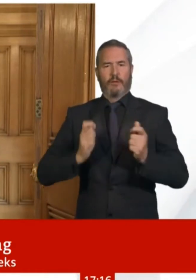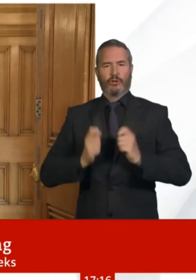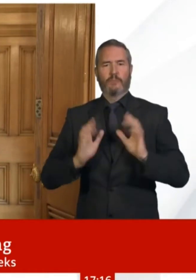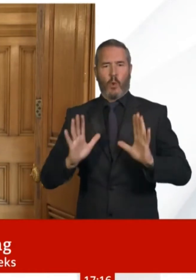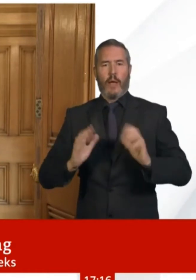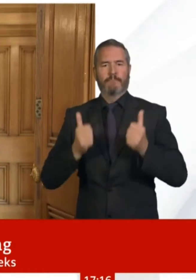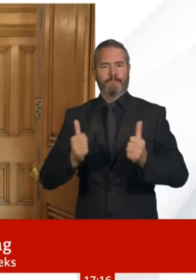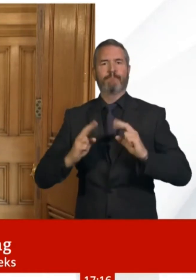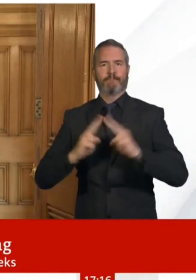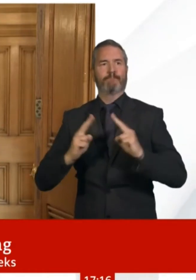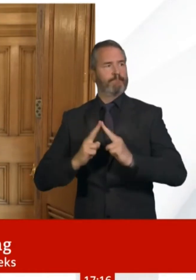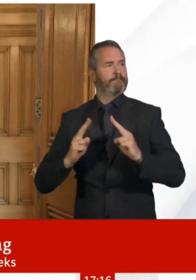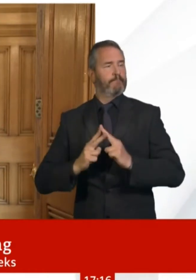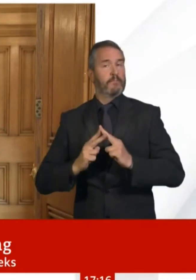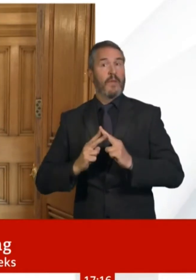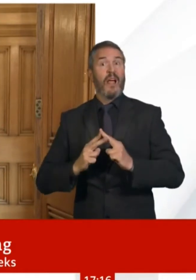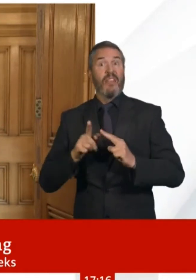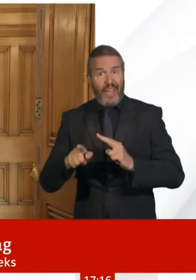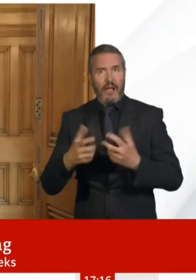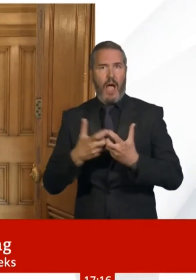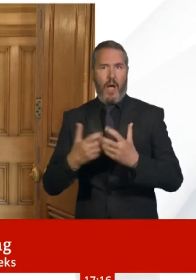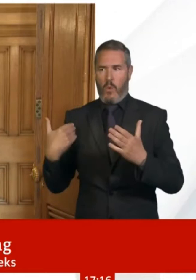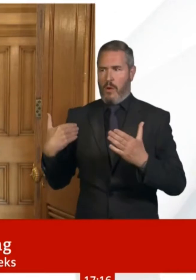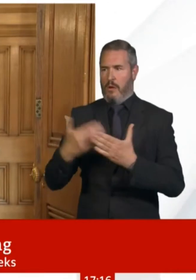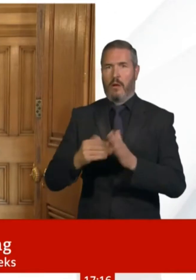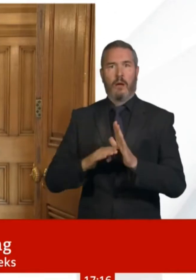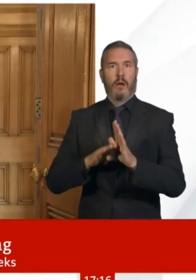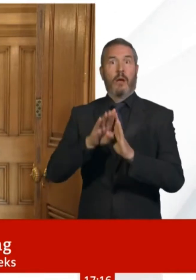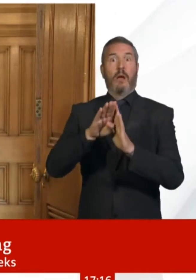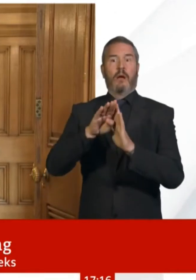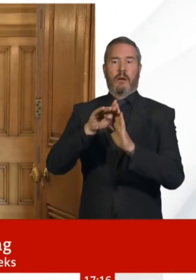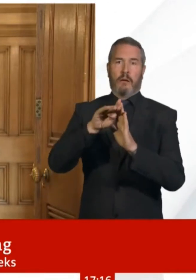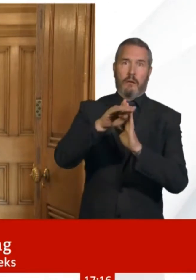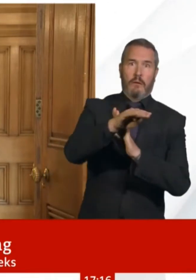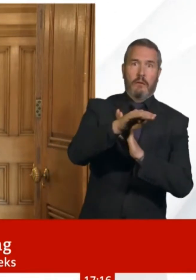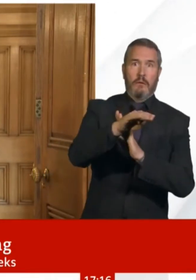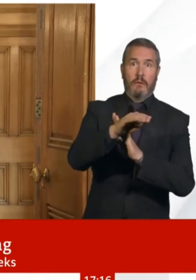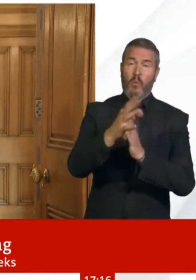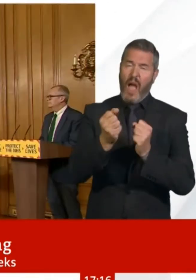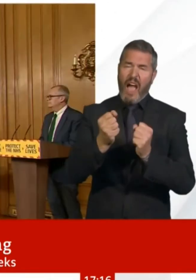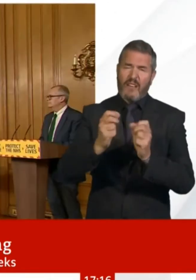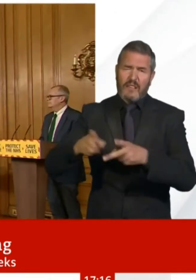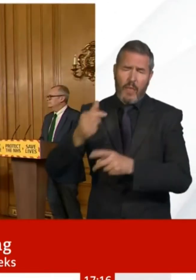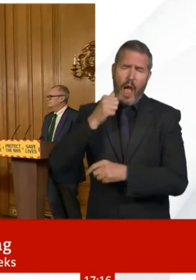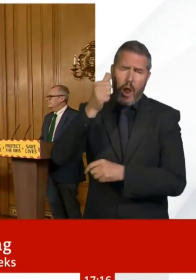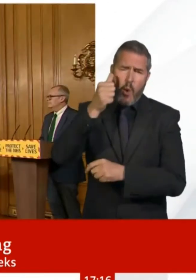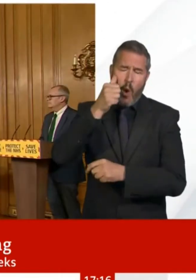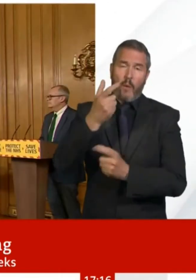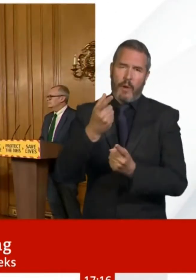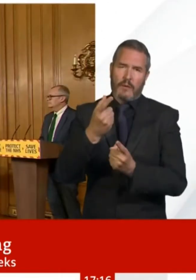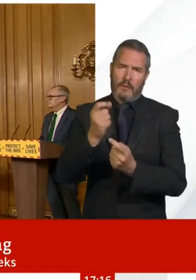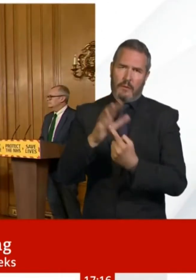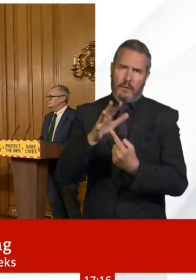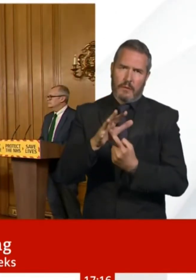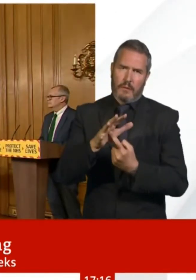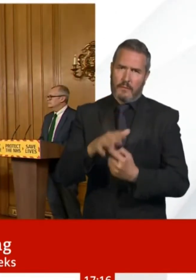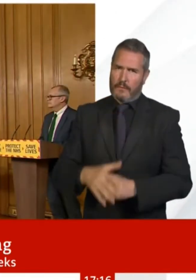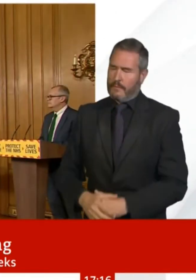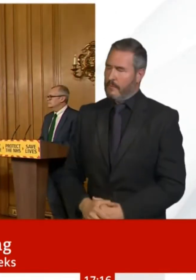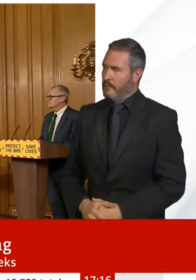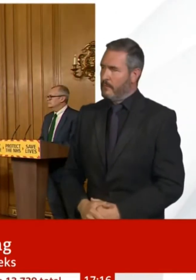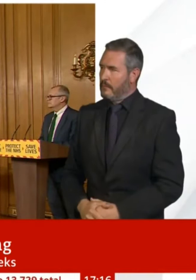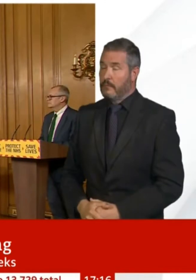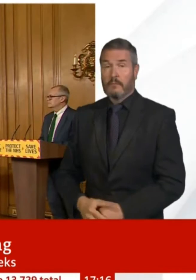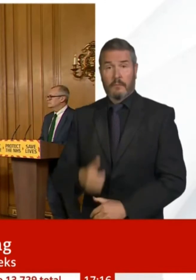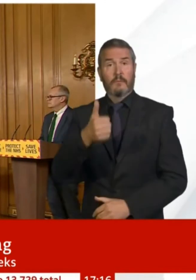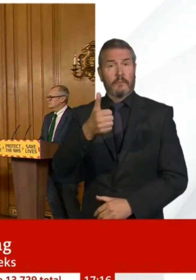we've made the progress that we have, notwithstanding the significant, huge losses that I've described. Do you want to come back? Yeah, I mean, as you say,